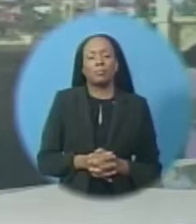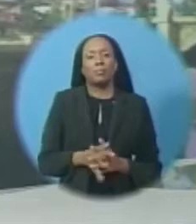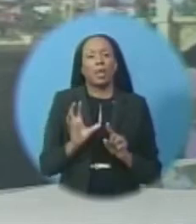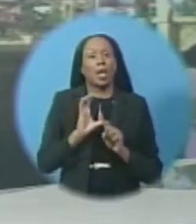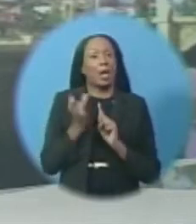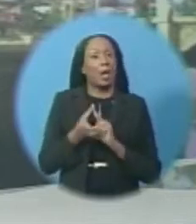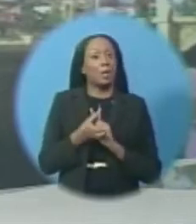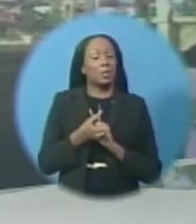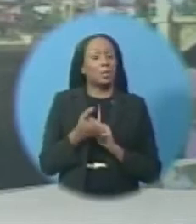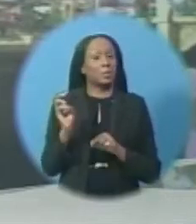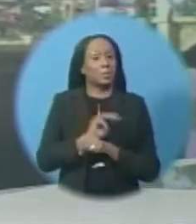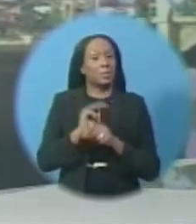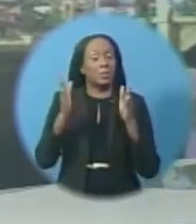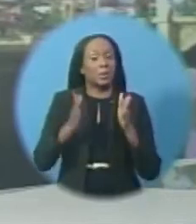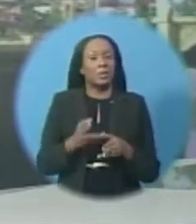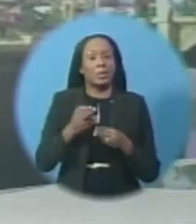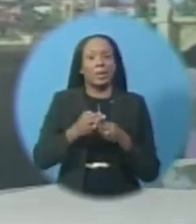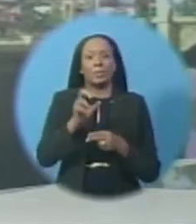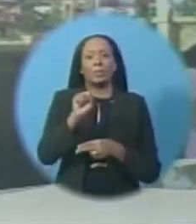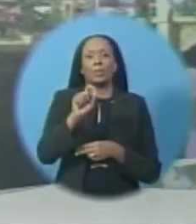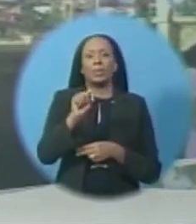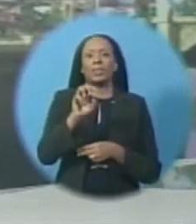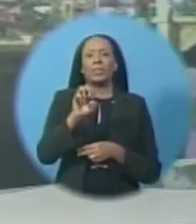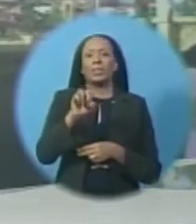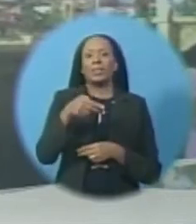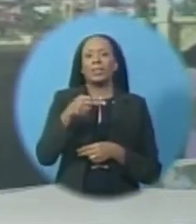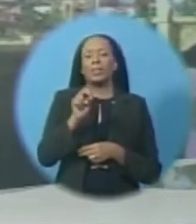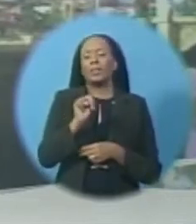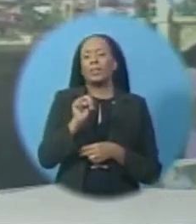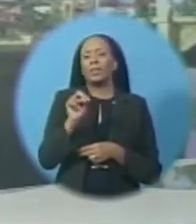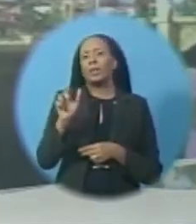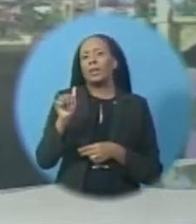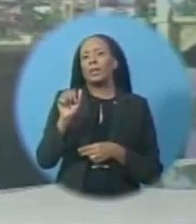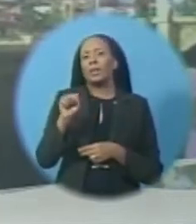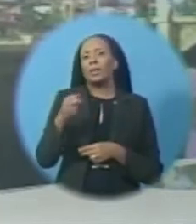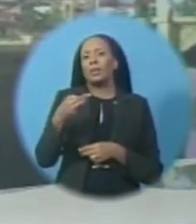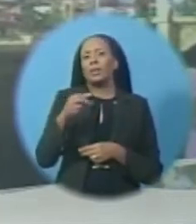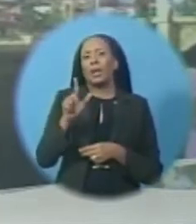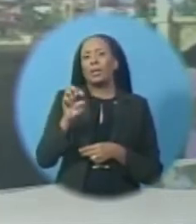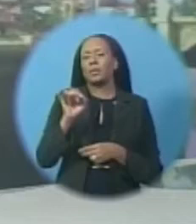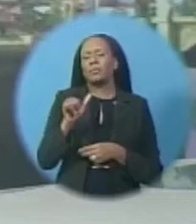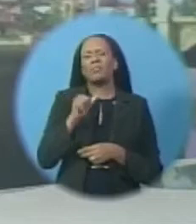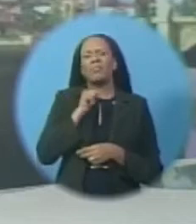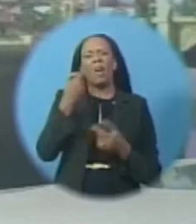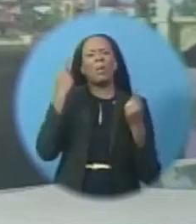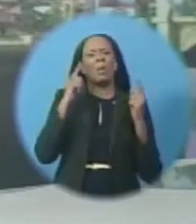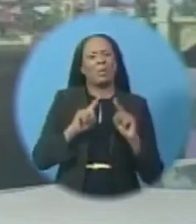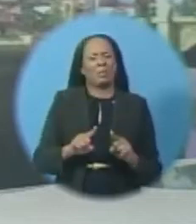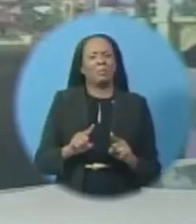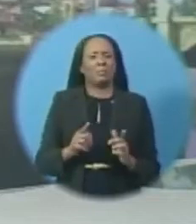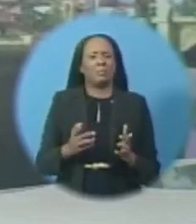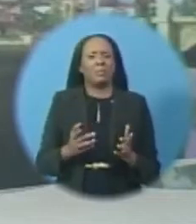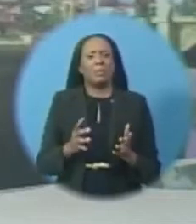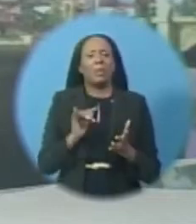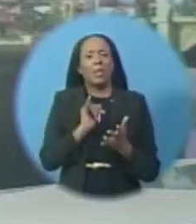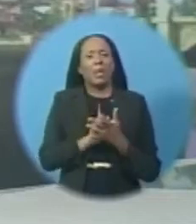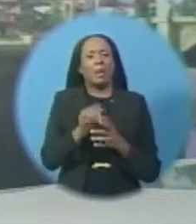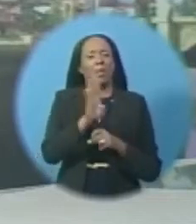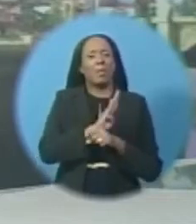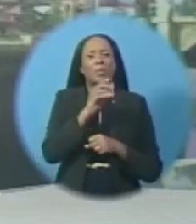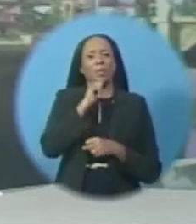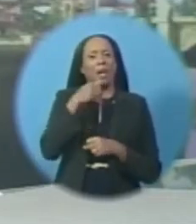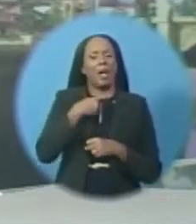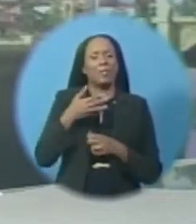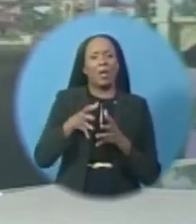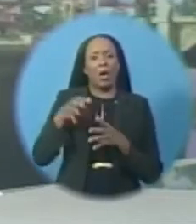Culture Minister Stephen Lashley has disagreed with some critics who say Barbados has not been seeing the benefits promised through the World